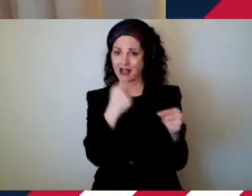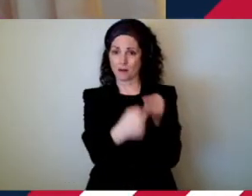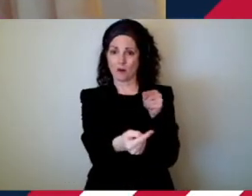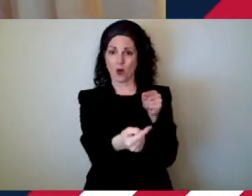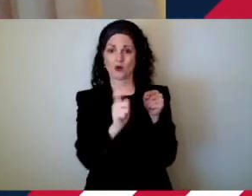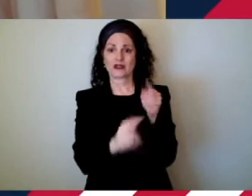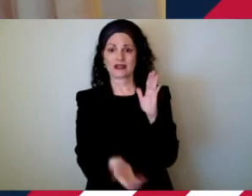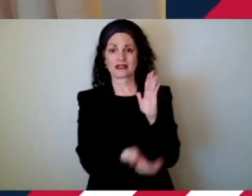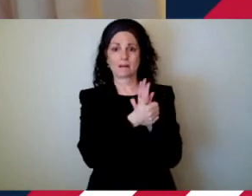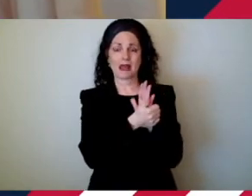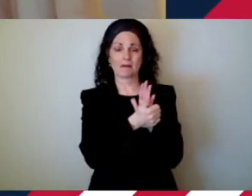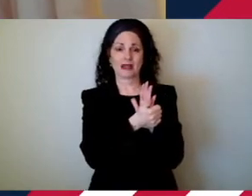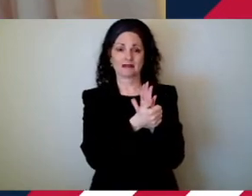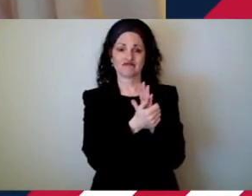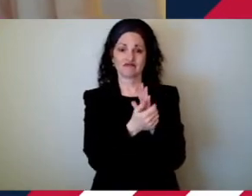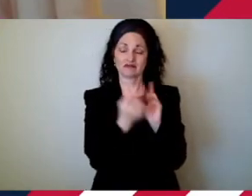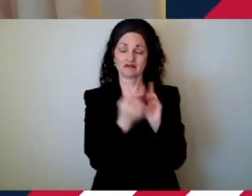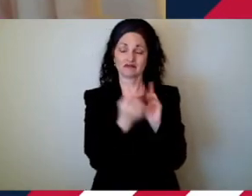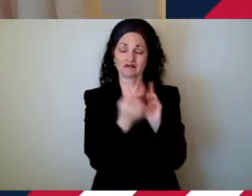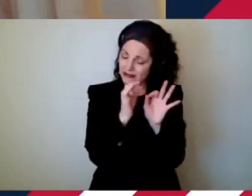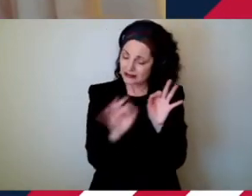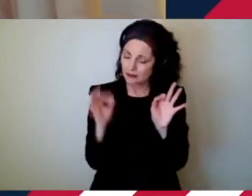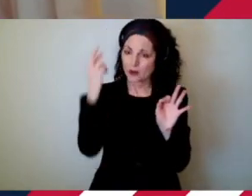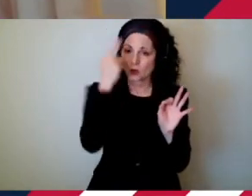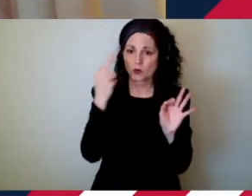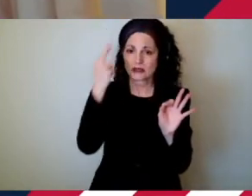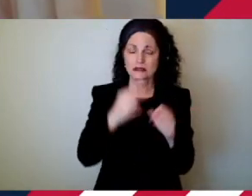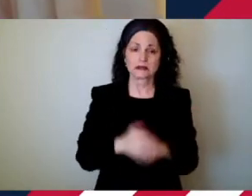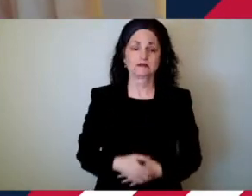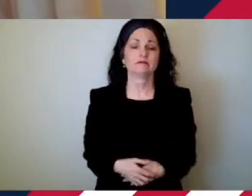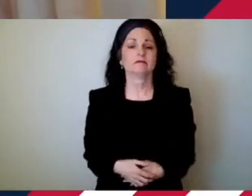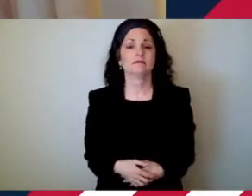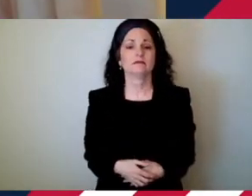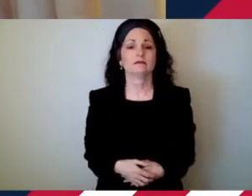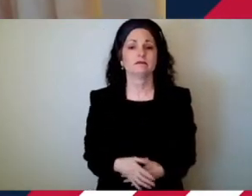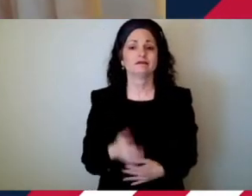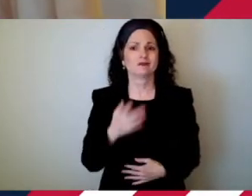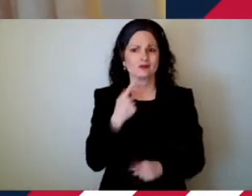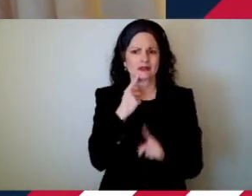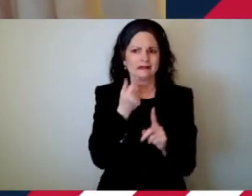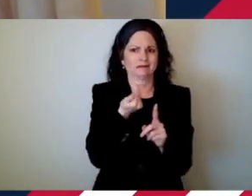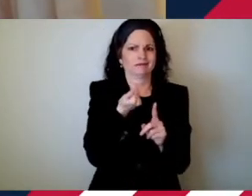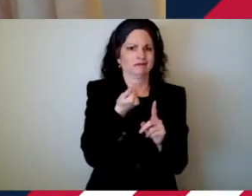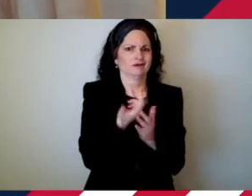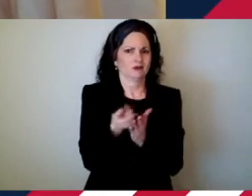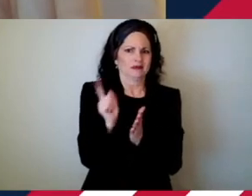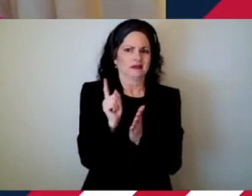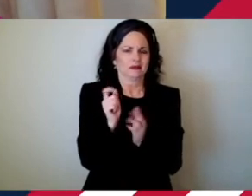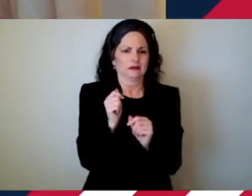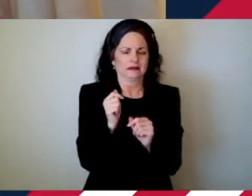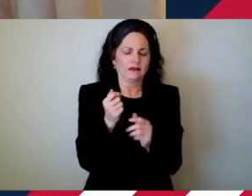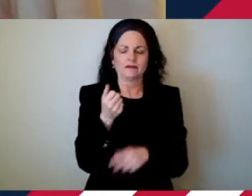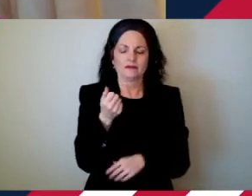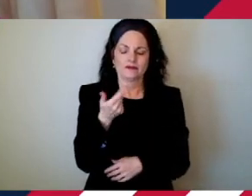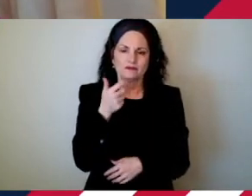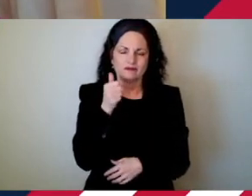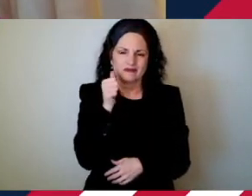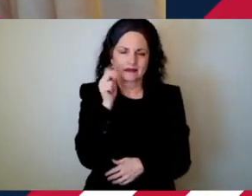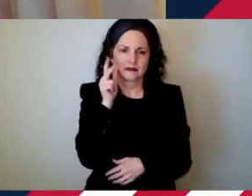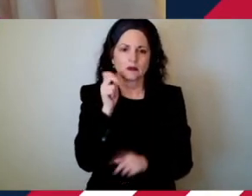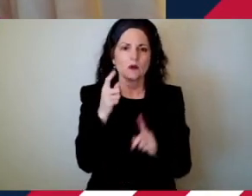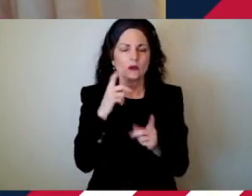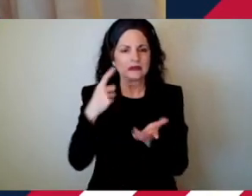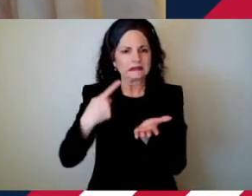Unity Resolution offered and adopted moments ago properly praises the DNC for the reforms in